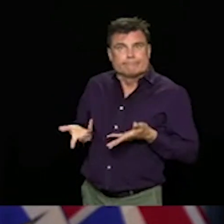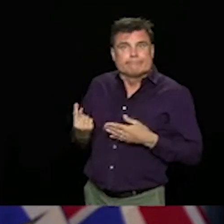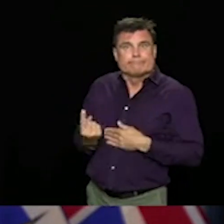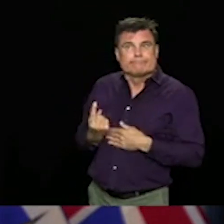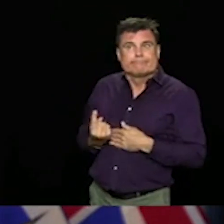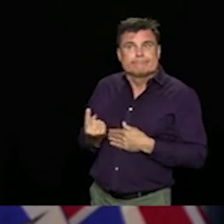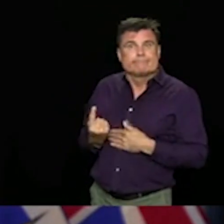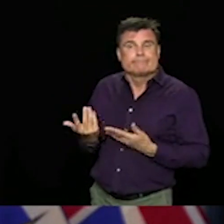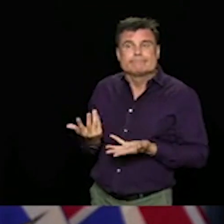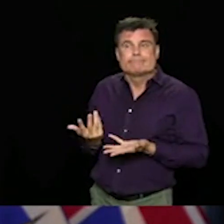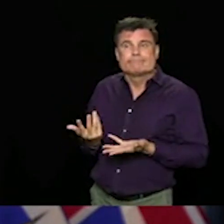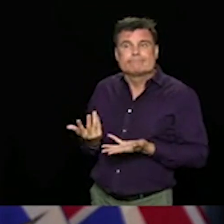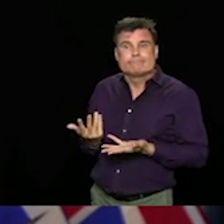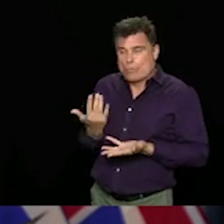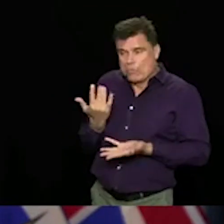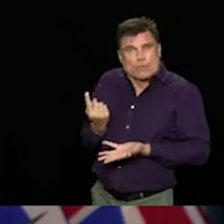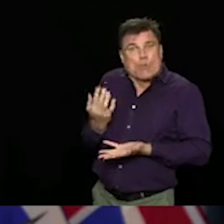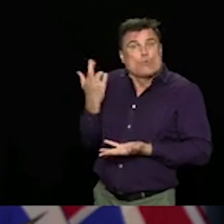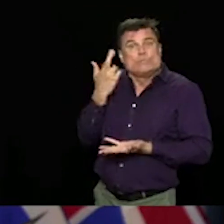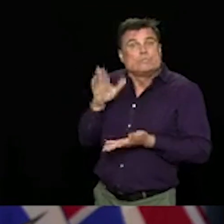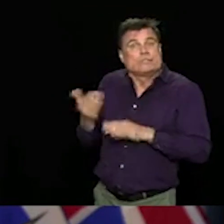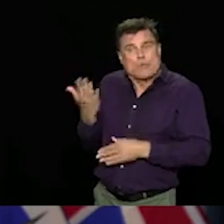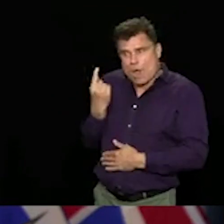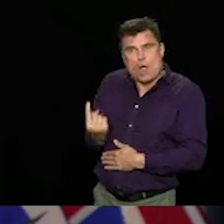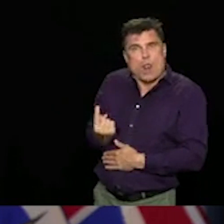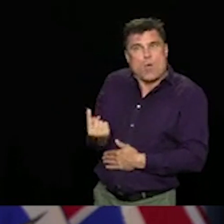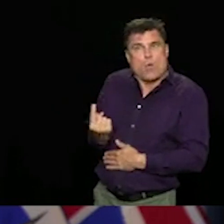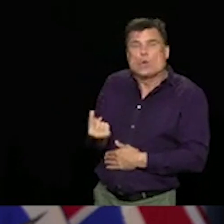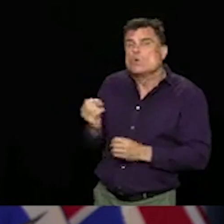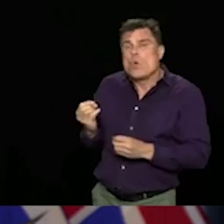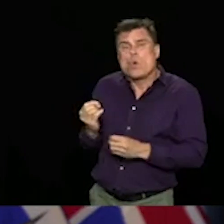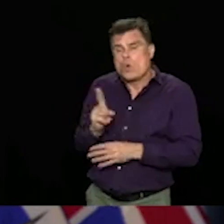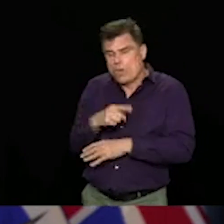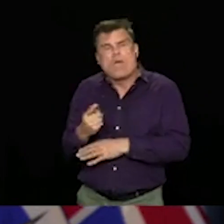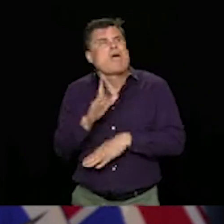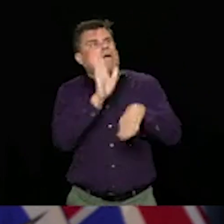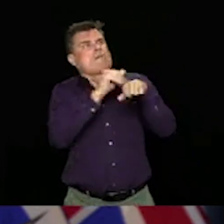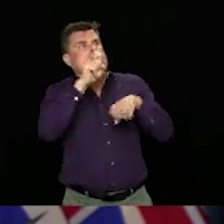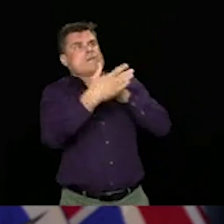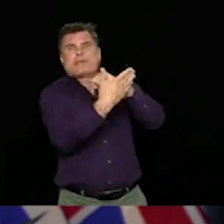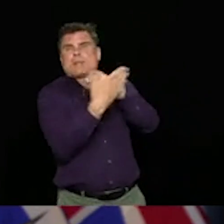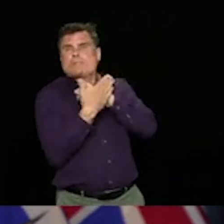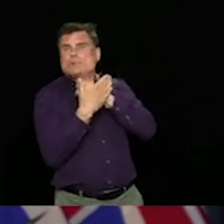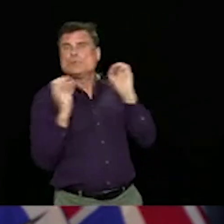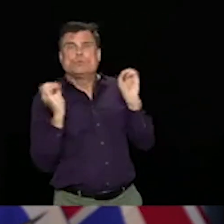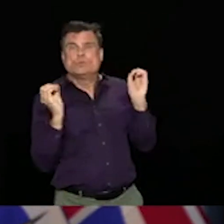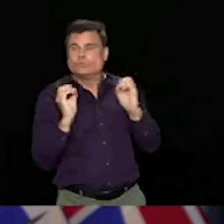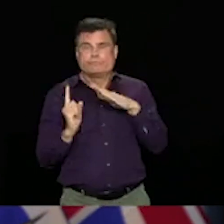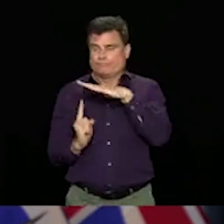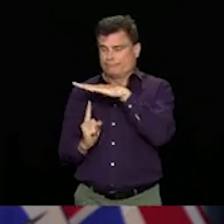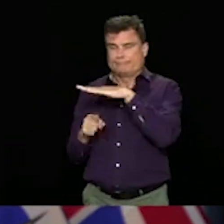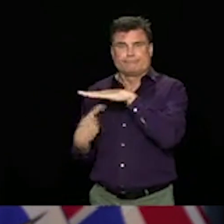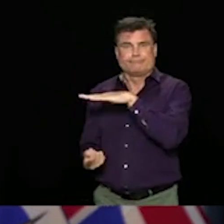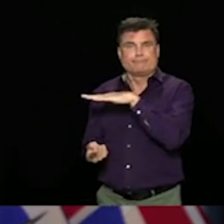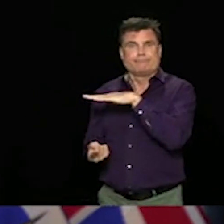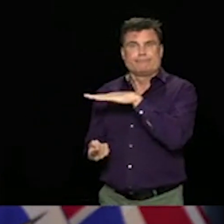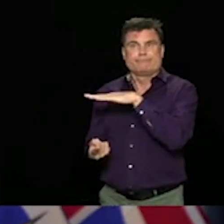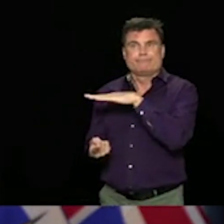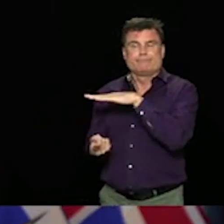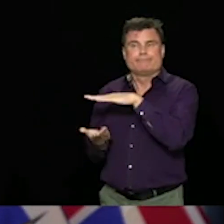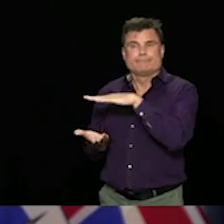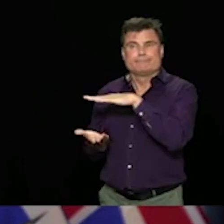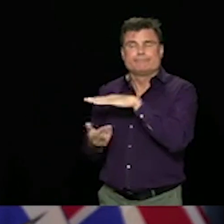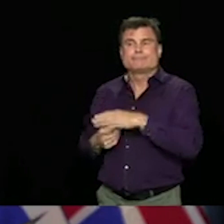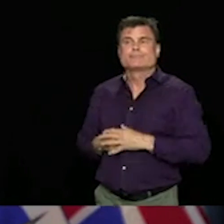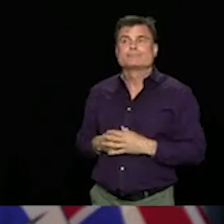using alone. We know that using alone right now is exceedingly deadly. The alarms of people missing have not been